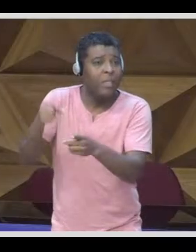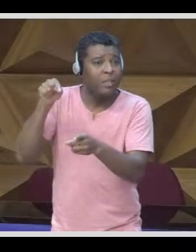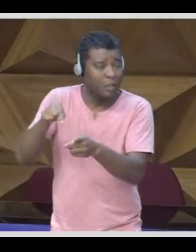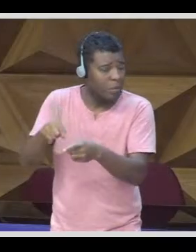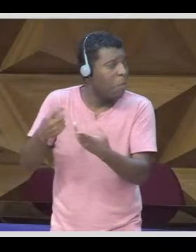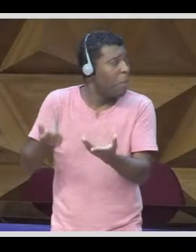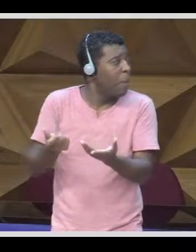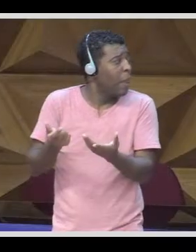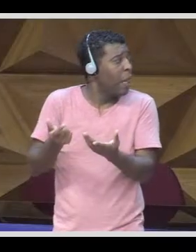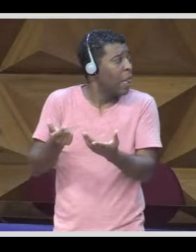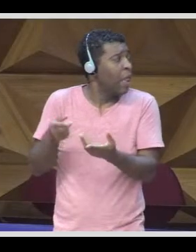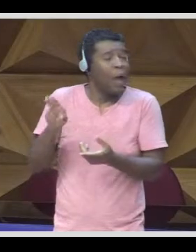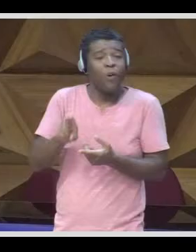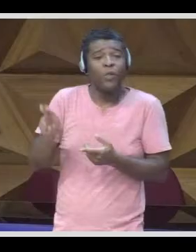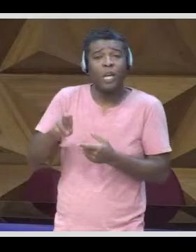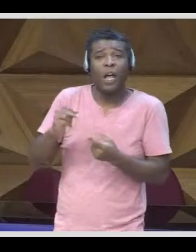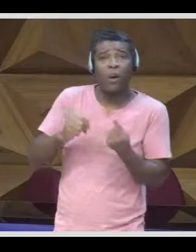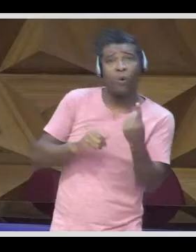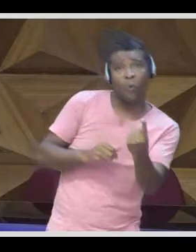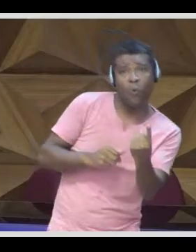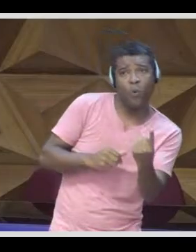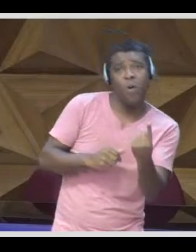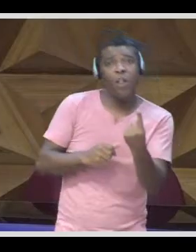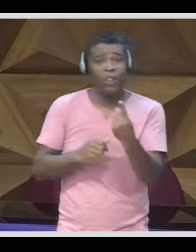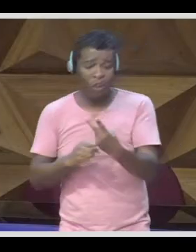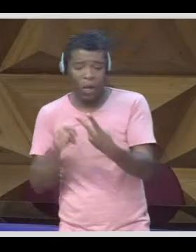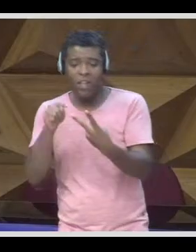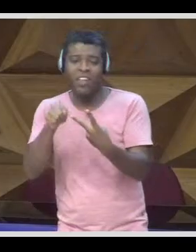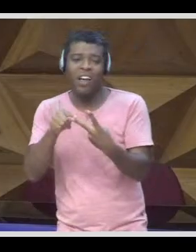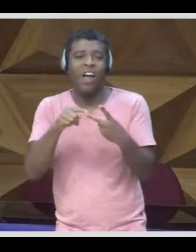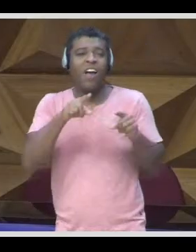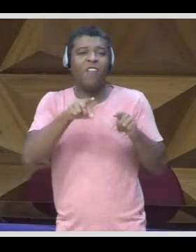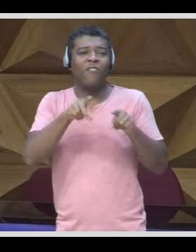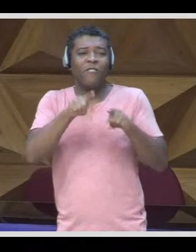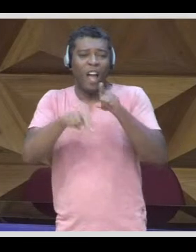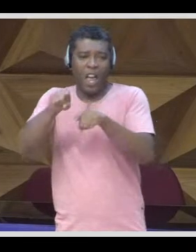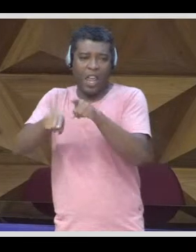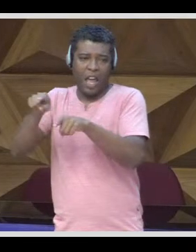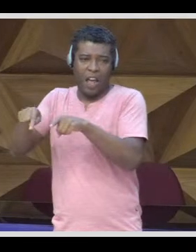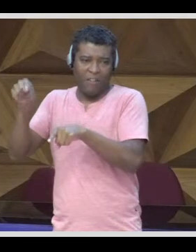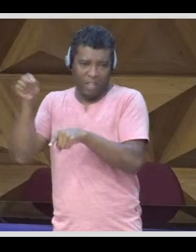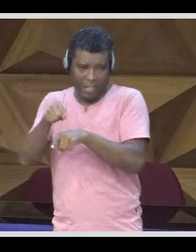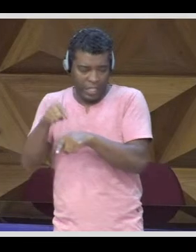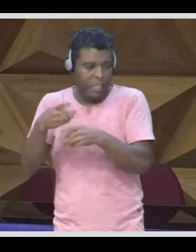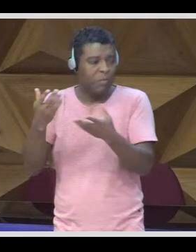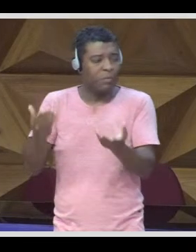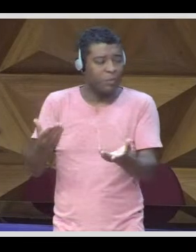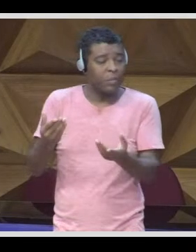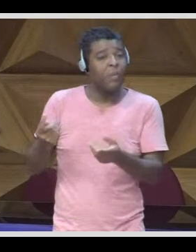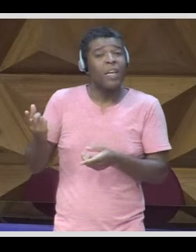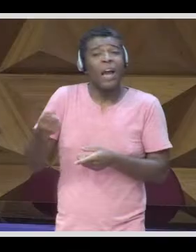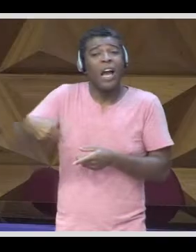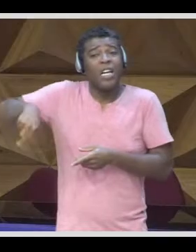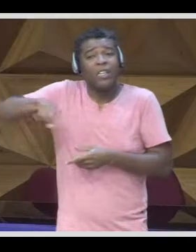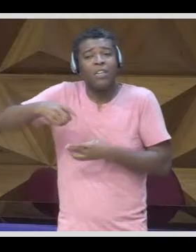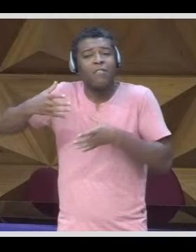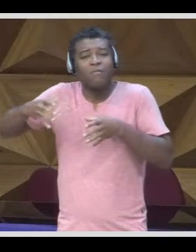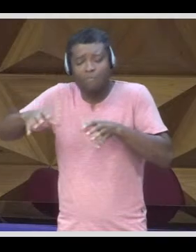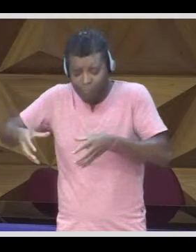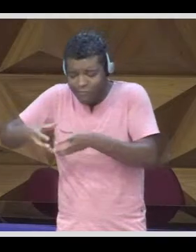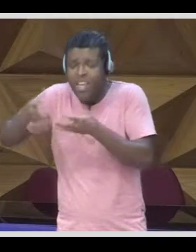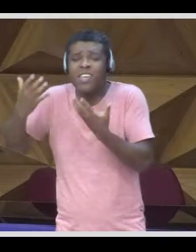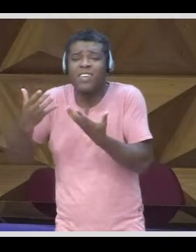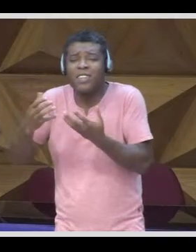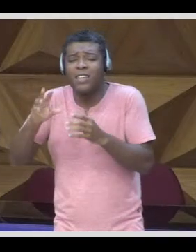these variables. We really were interested in understanding these variables more. And we wanted to